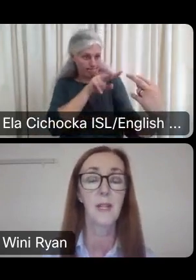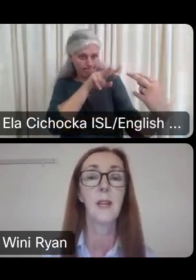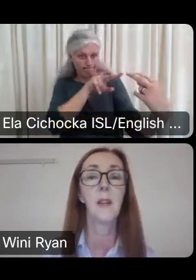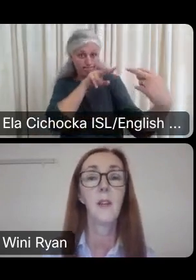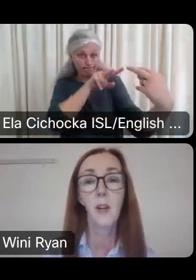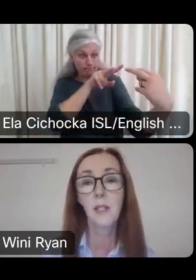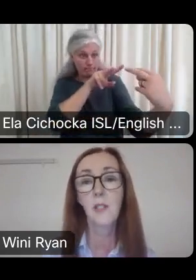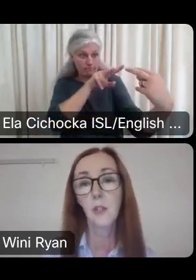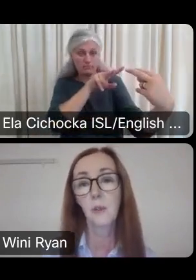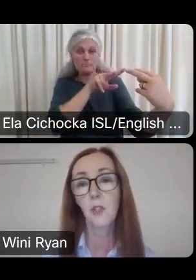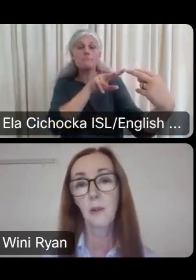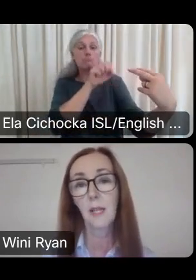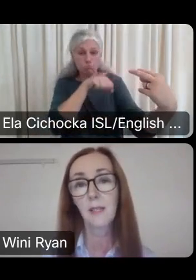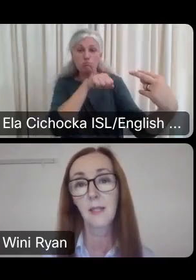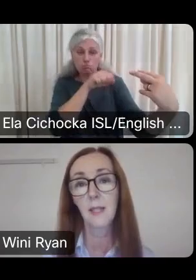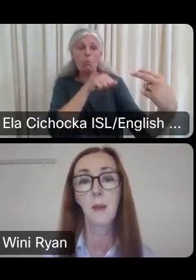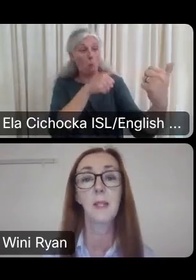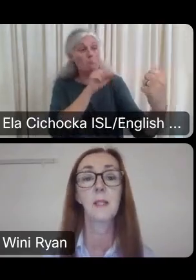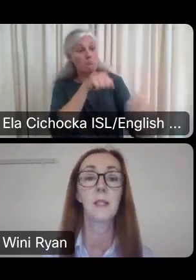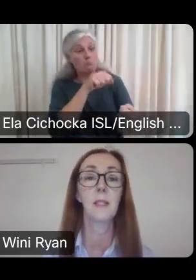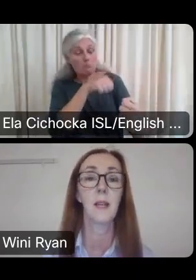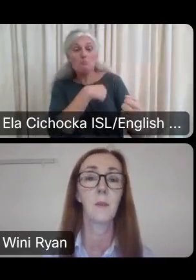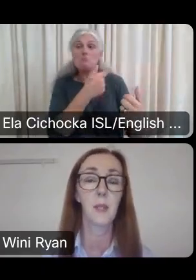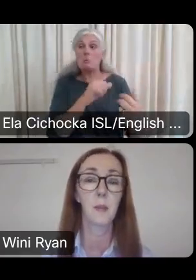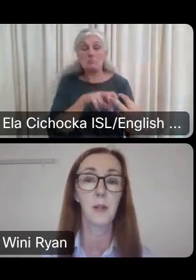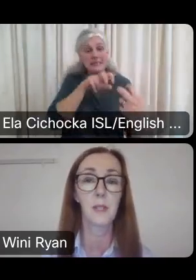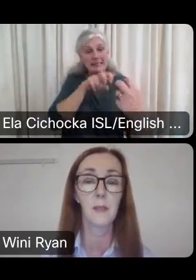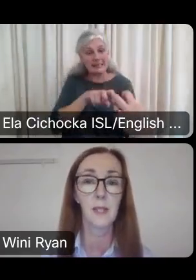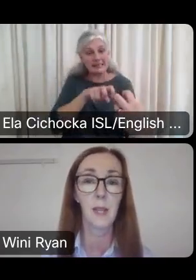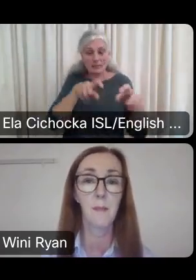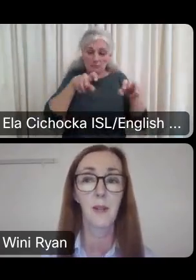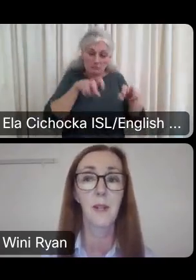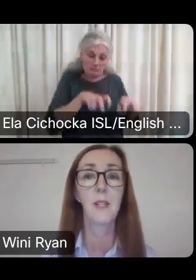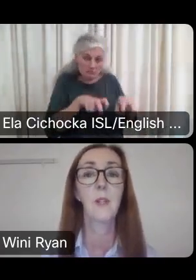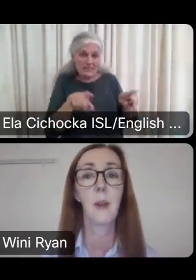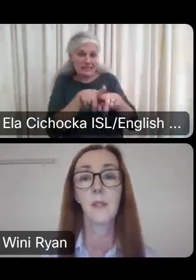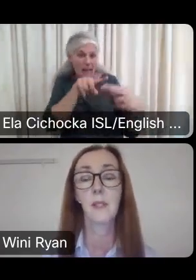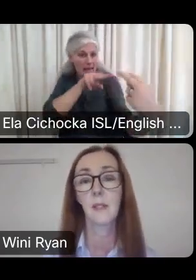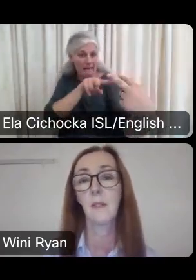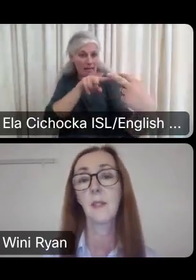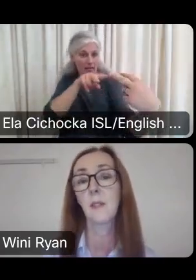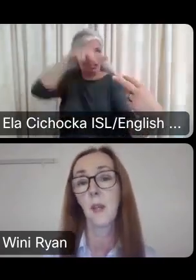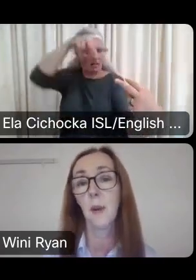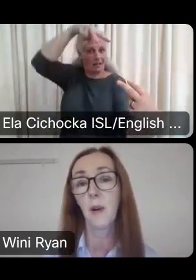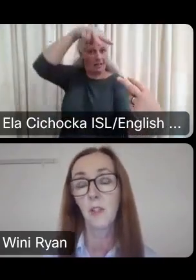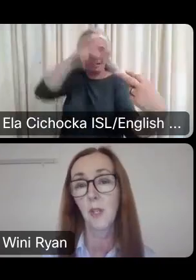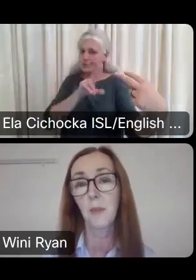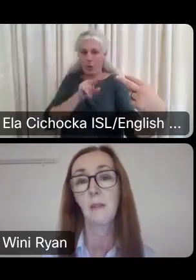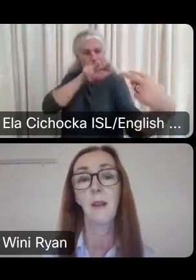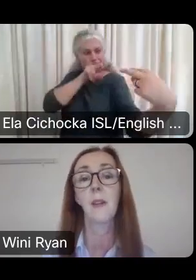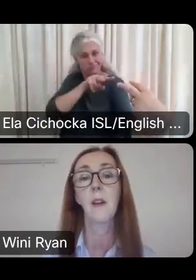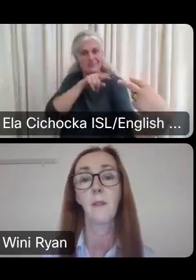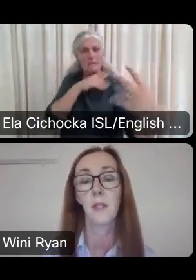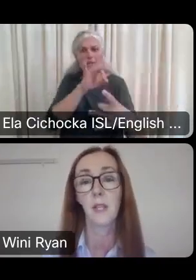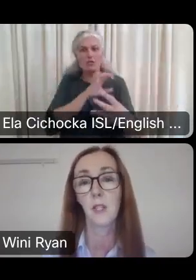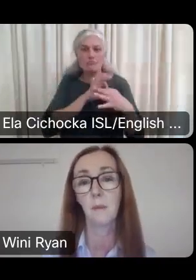somebody, nodding to show that you are listening, maybe sitting down with the person at the same level to emphasize that this is a partnership and you're